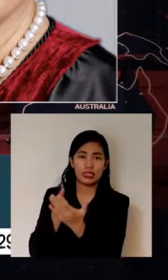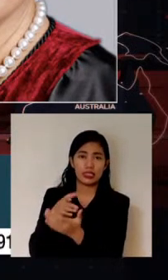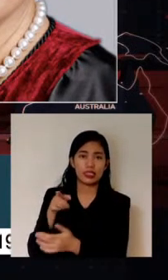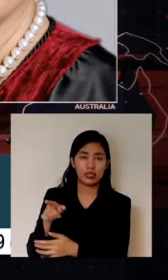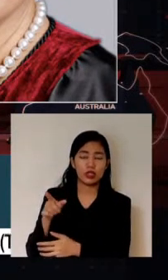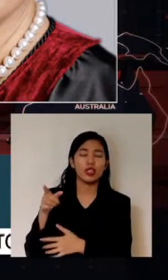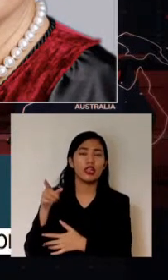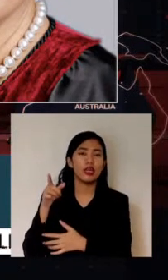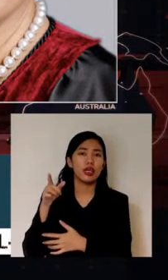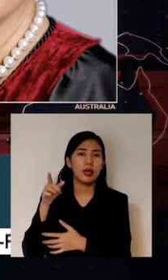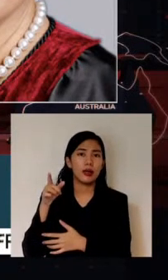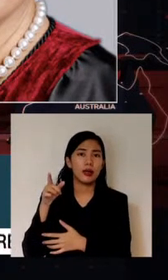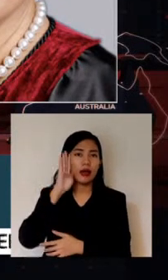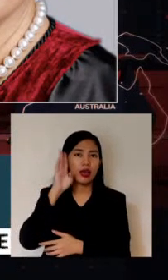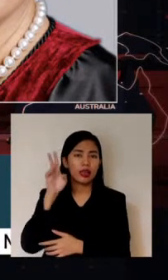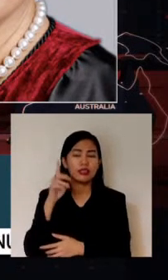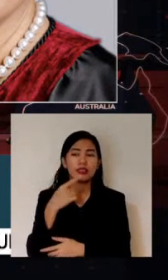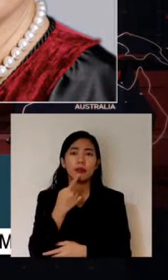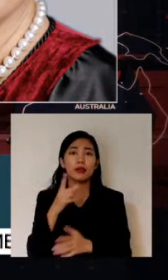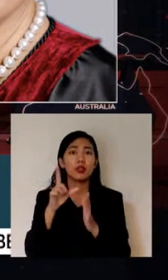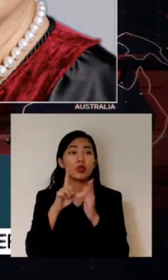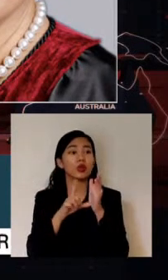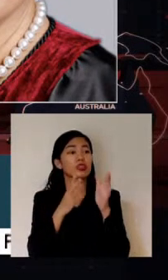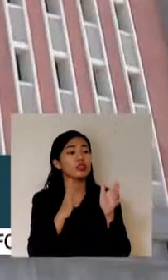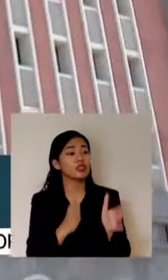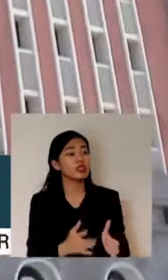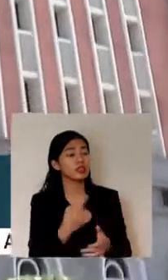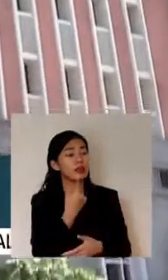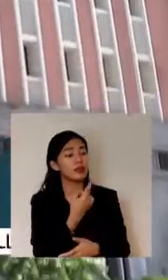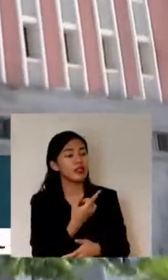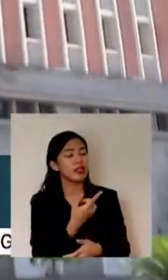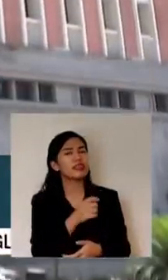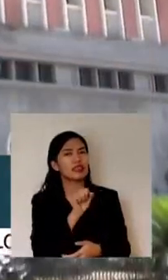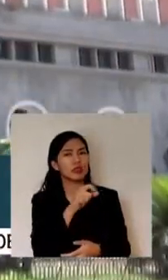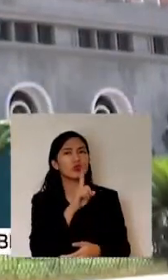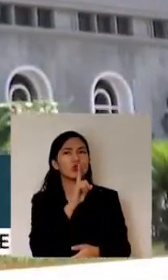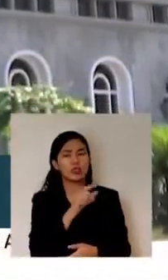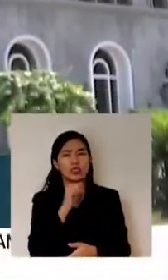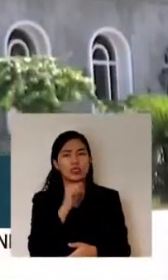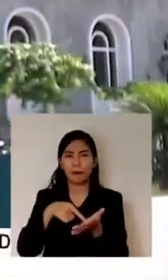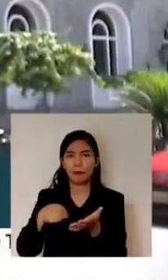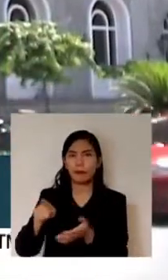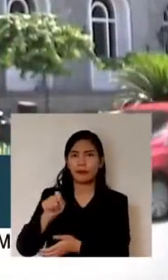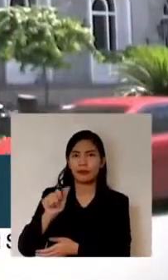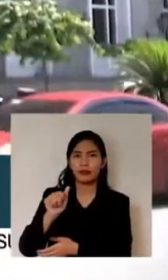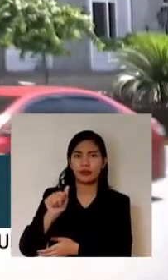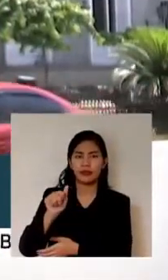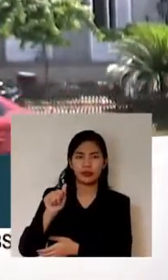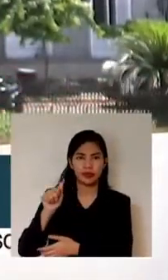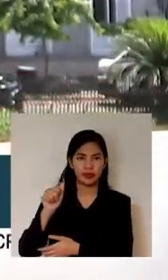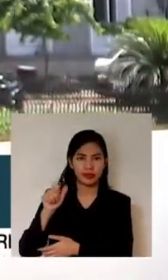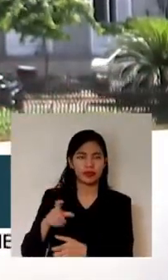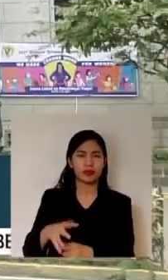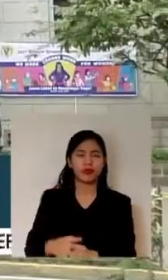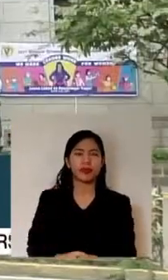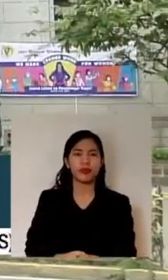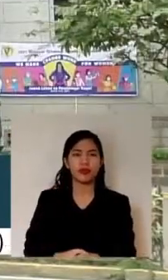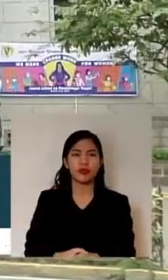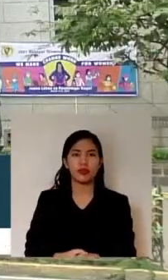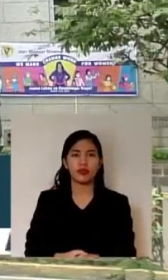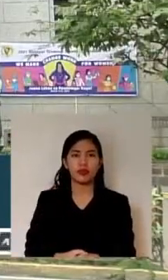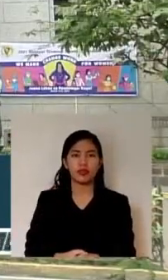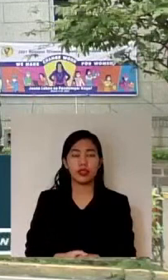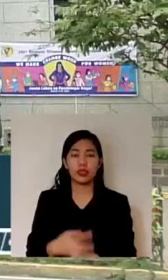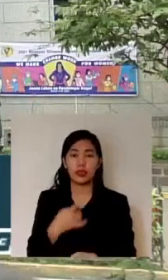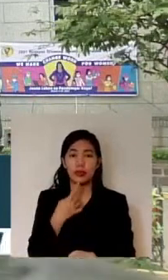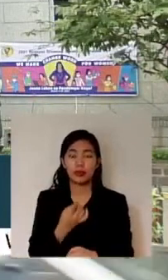the hearing that they did not pay the fine in the regional trial court. Like the upper-level courts, the COMELEC keeps confidential the